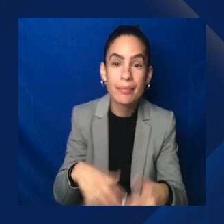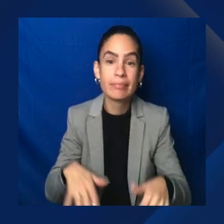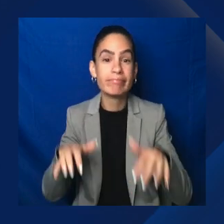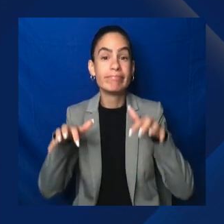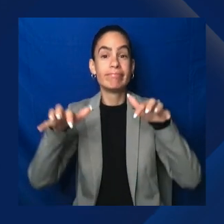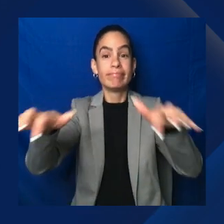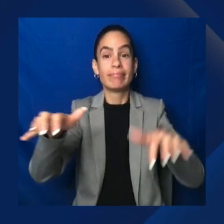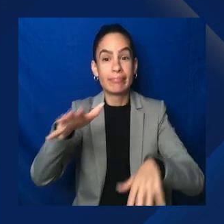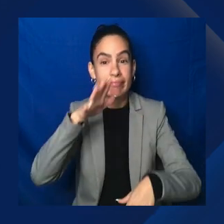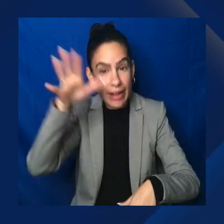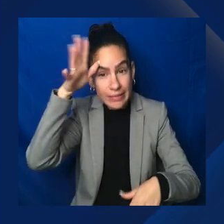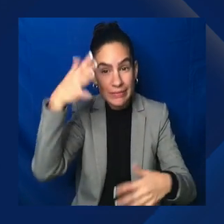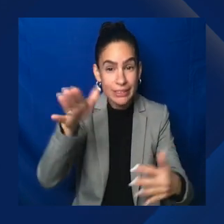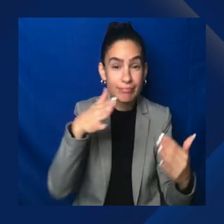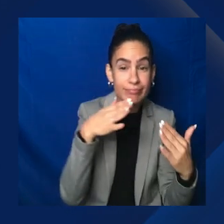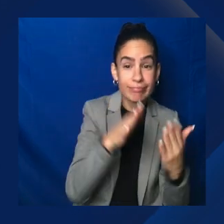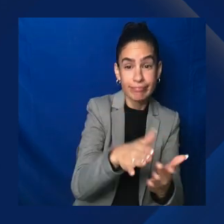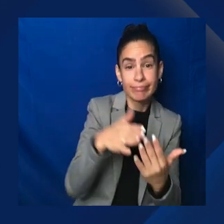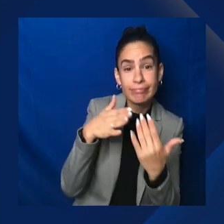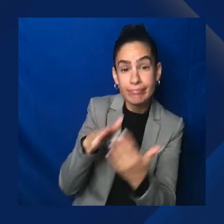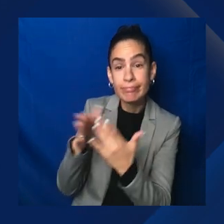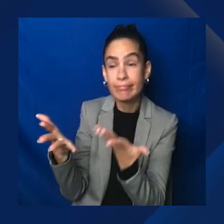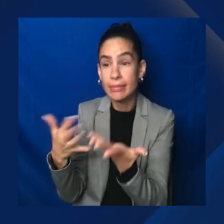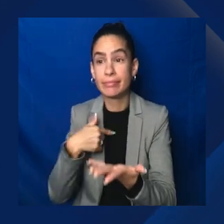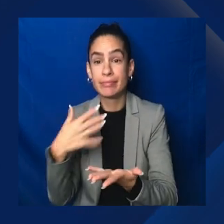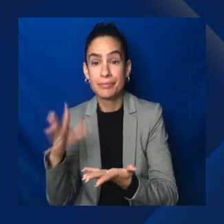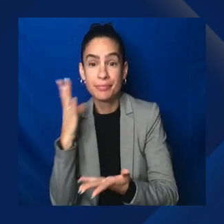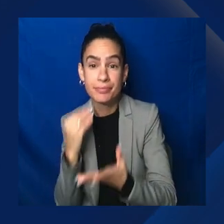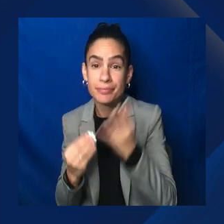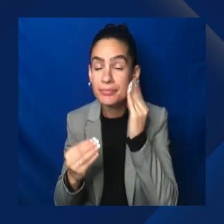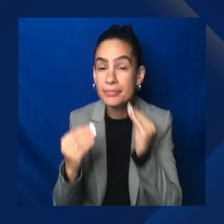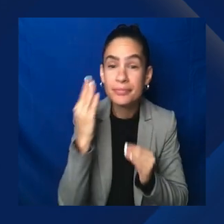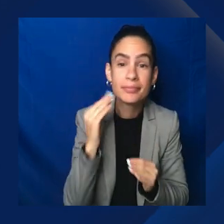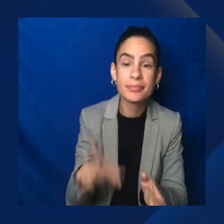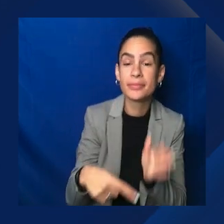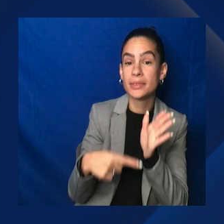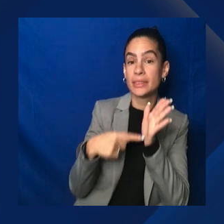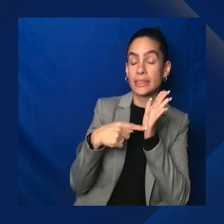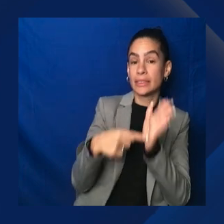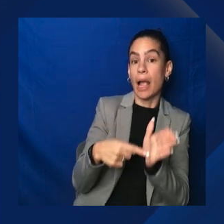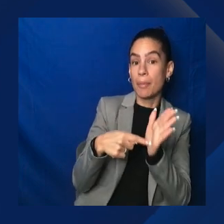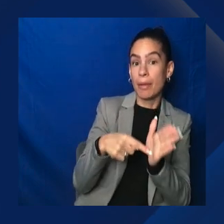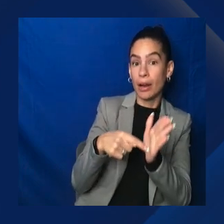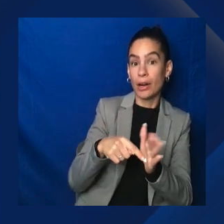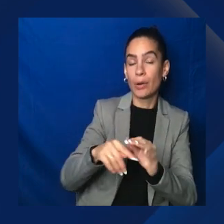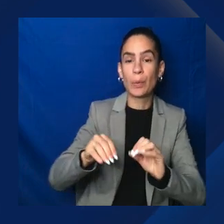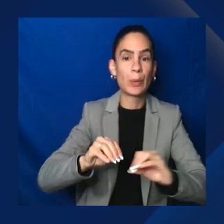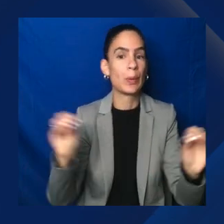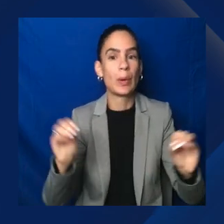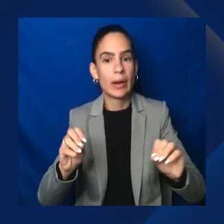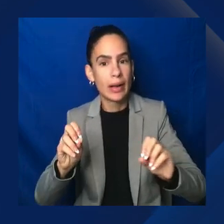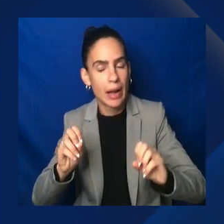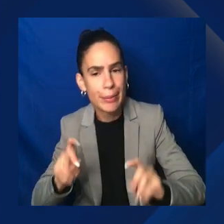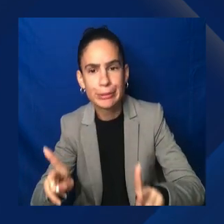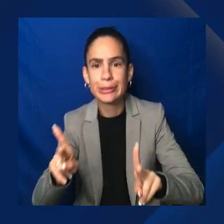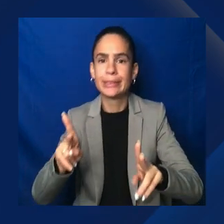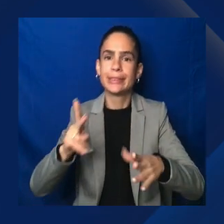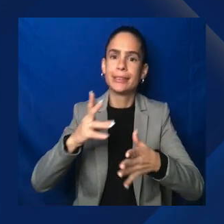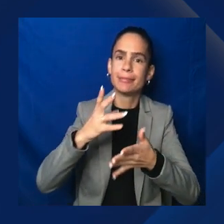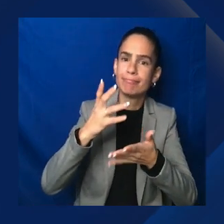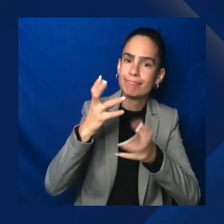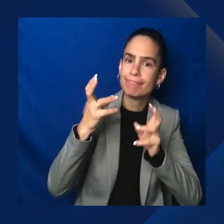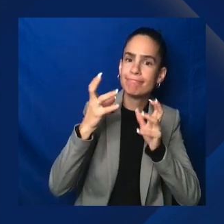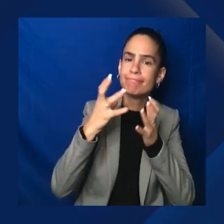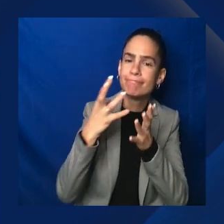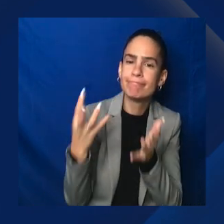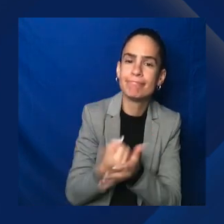was just the ability to spend time kind of soaking up the essence of my sweet baby girl. Like any